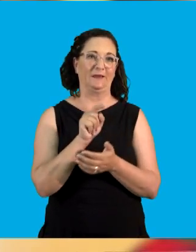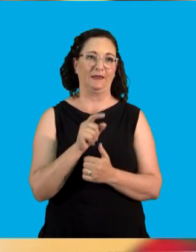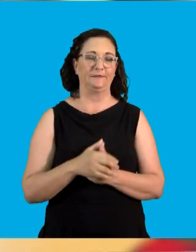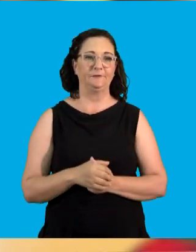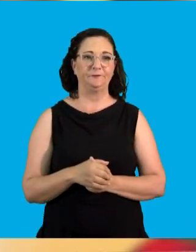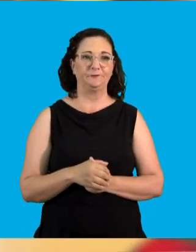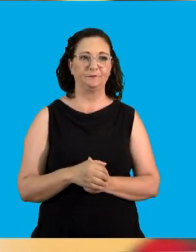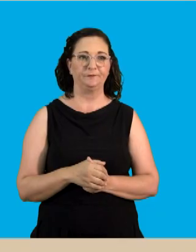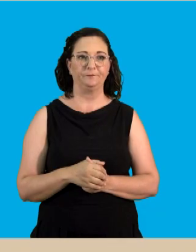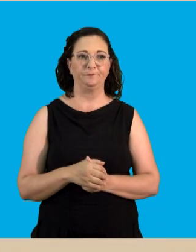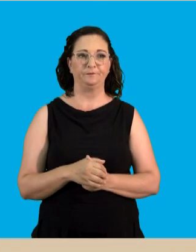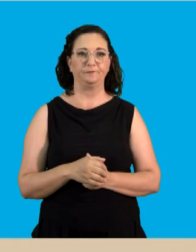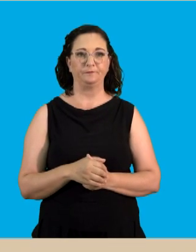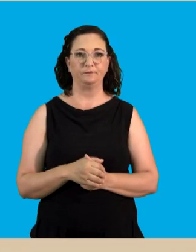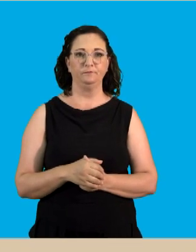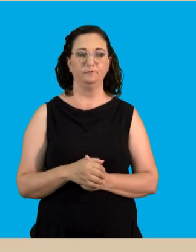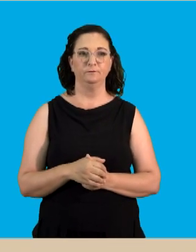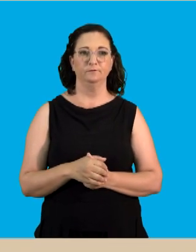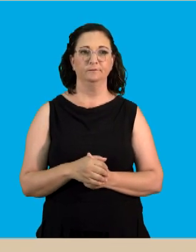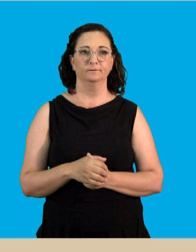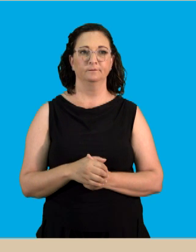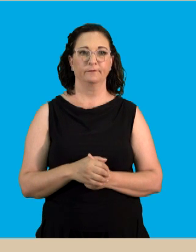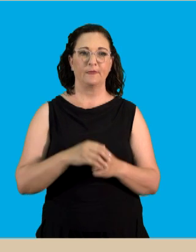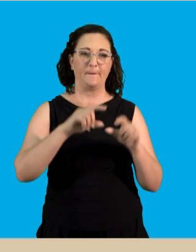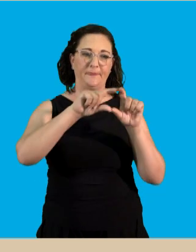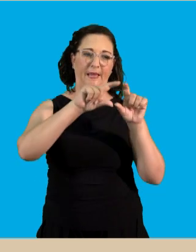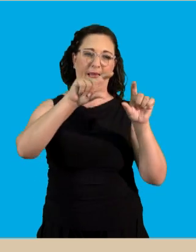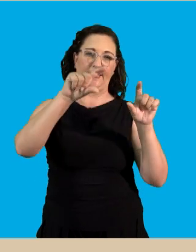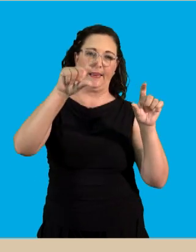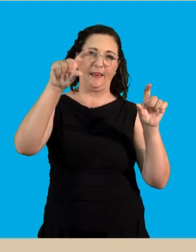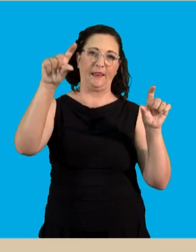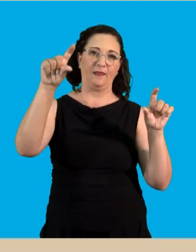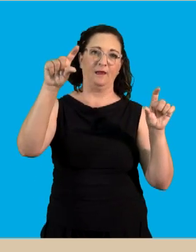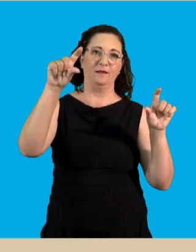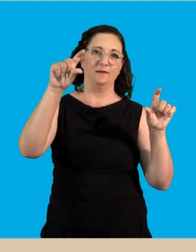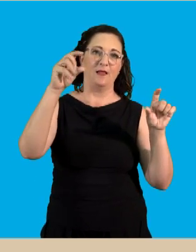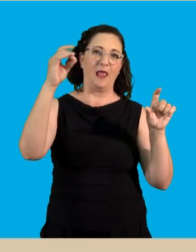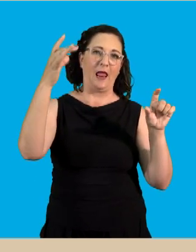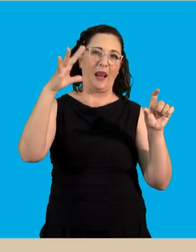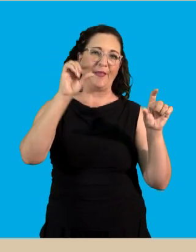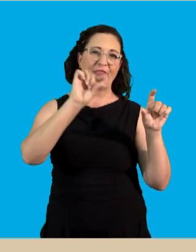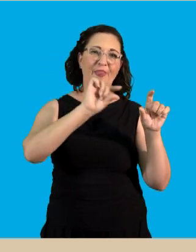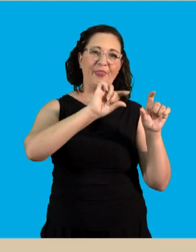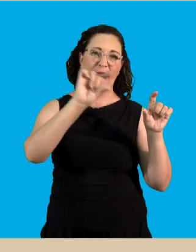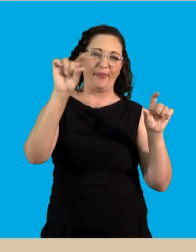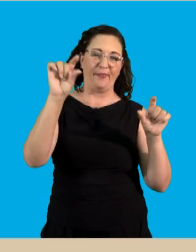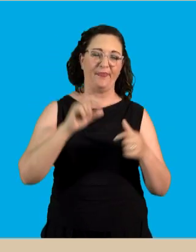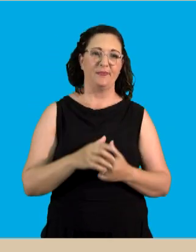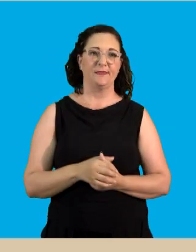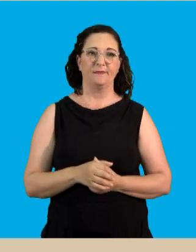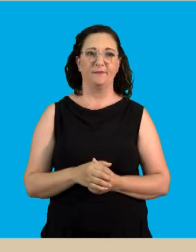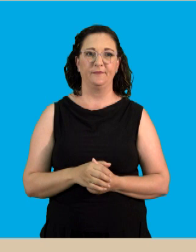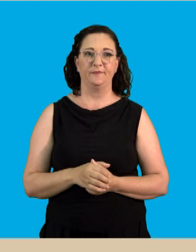and let's put it together. We are saying you are going to see a thin band of